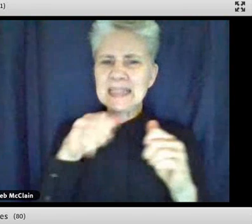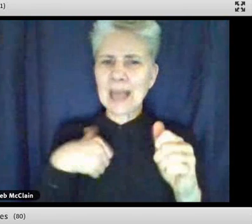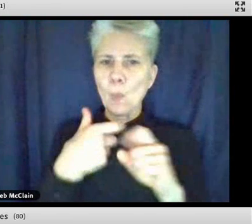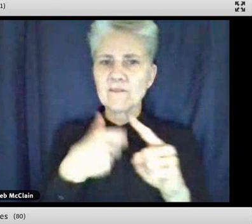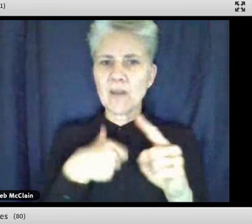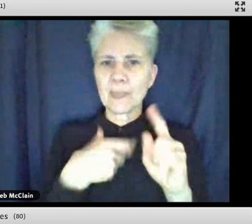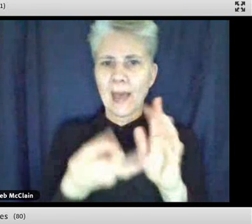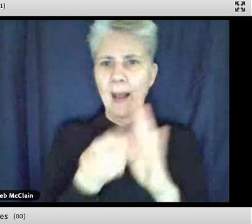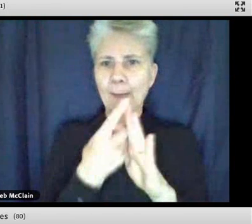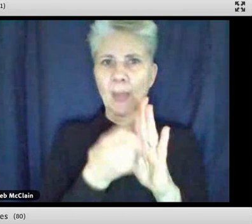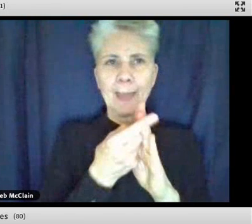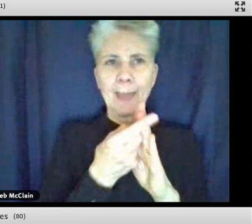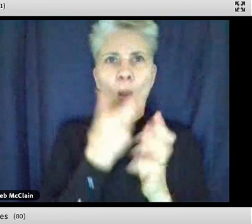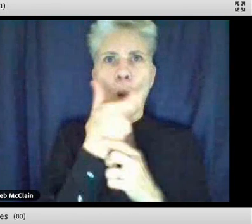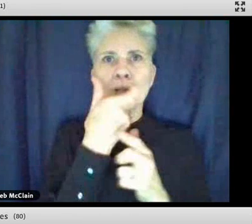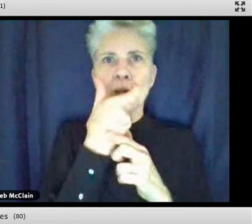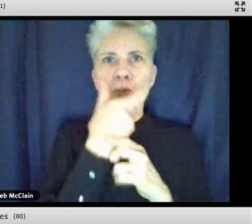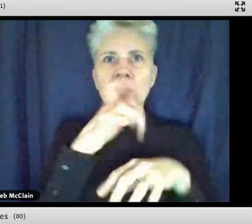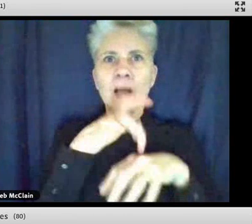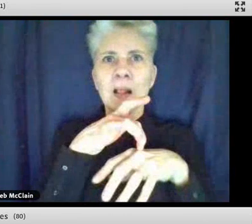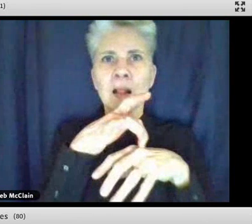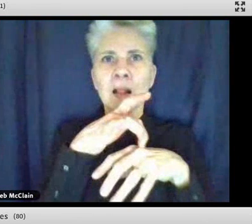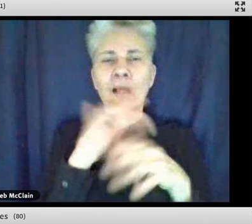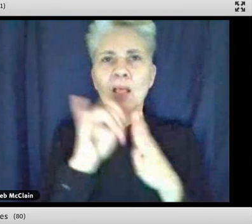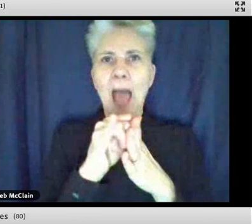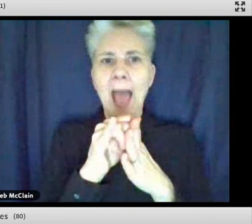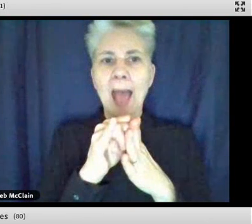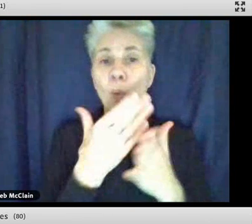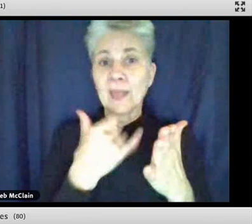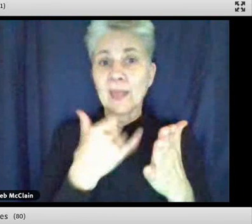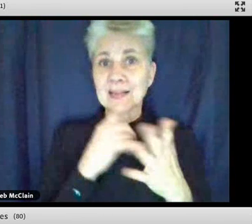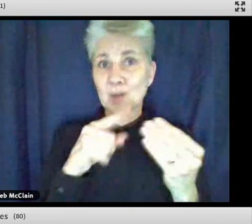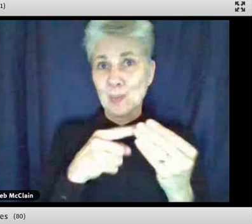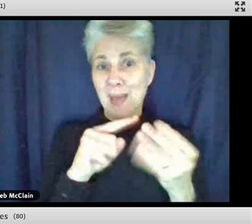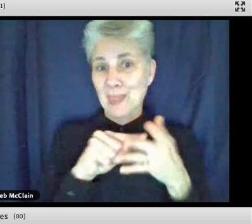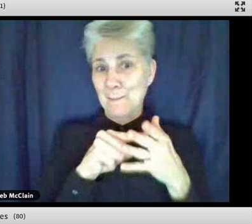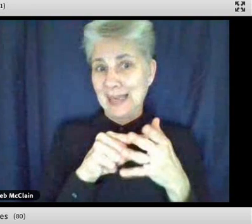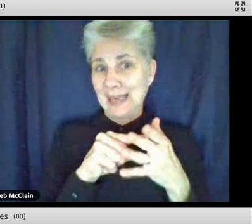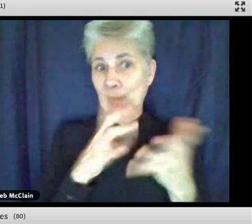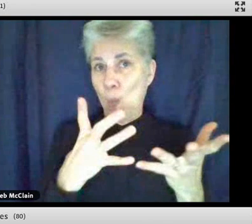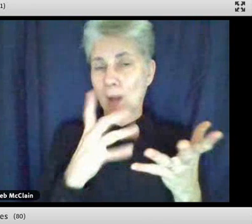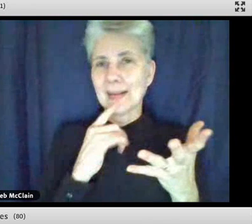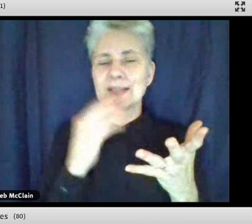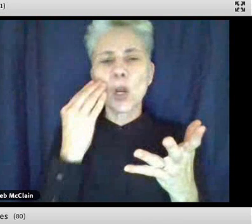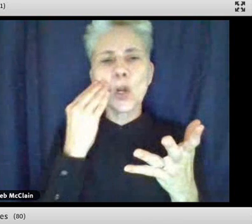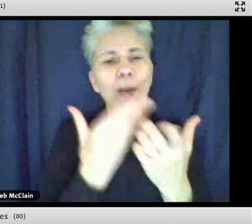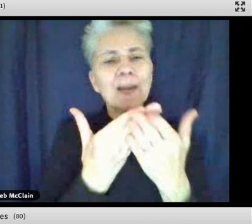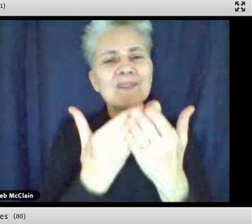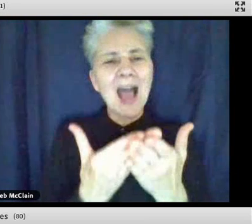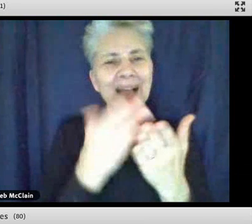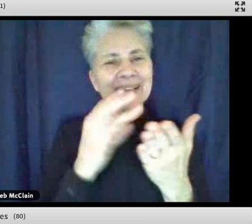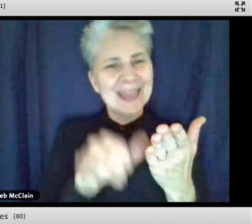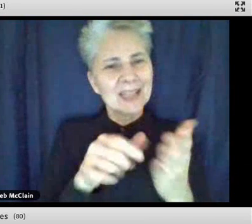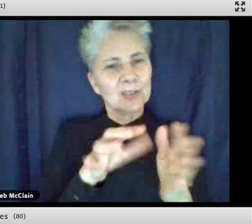minute social media notification. One of the things I talked about in the very beginning is knowing the facts, right?